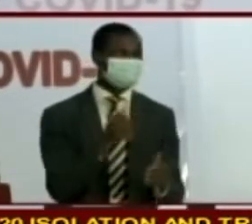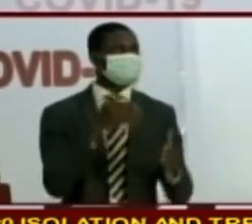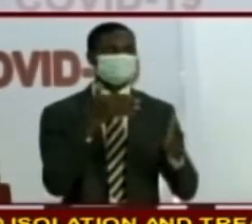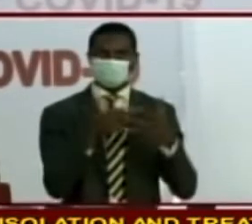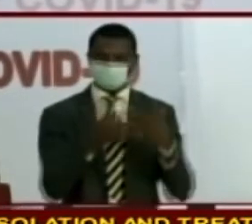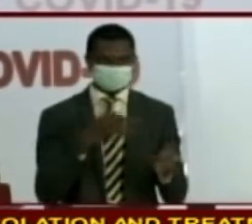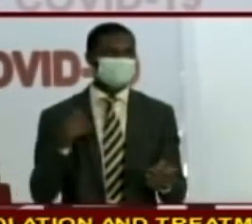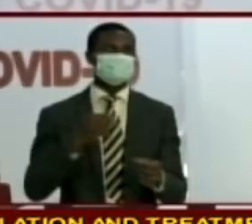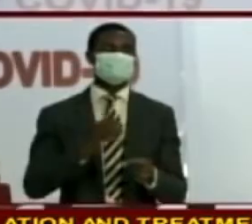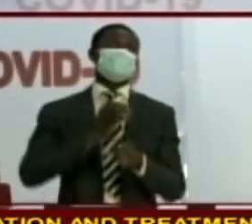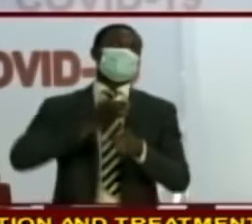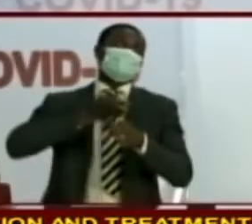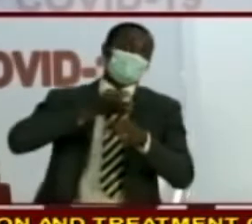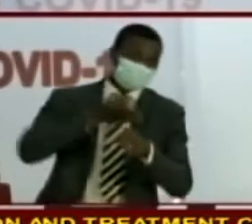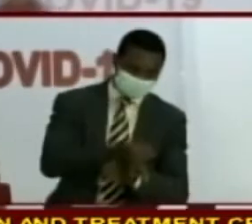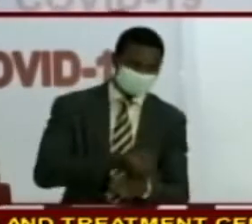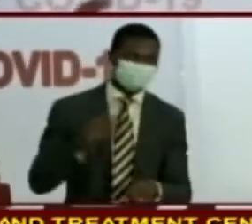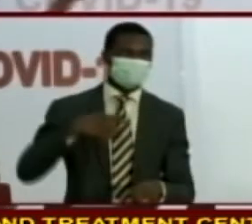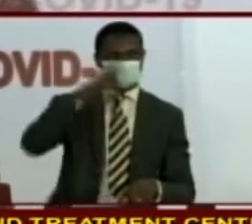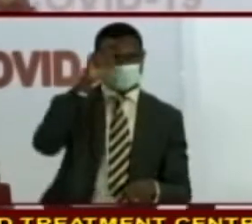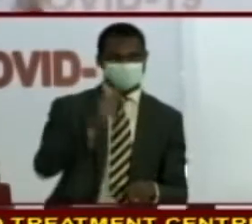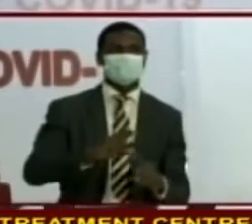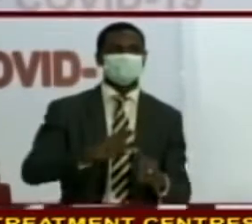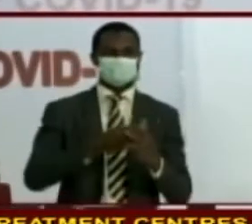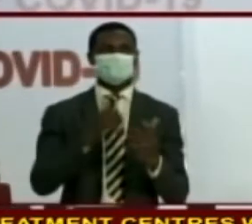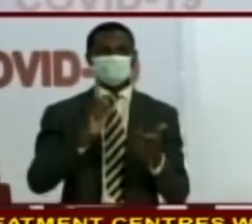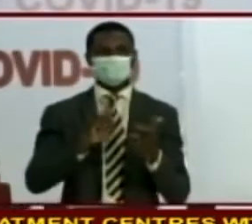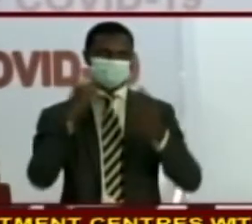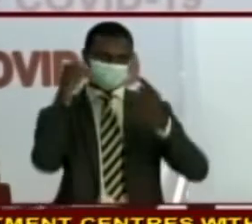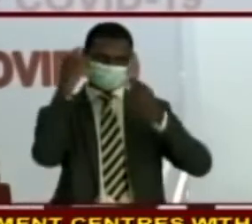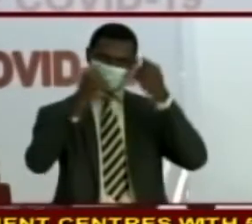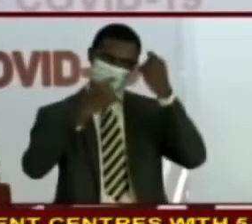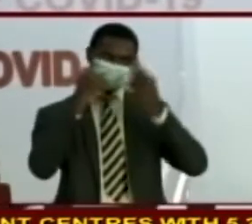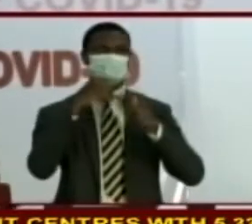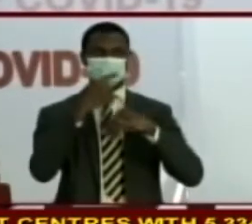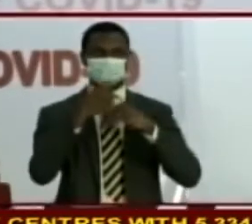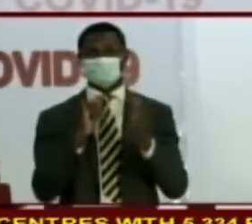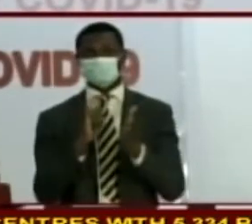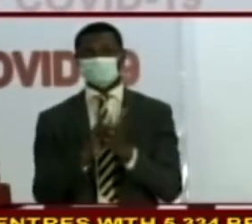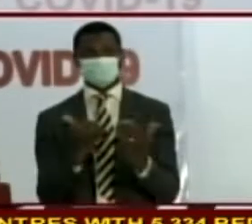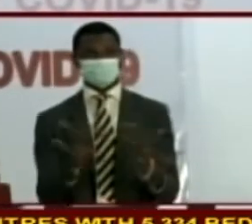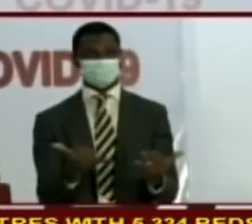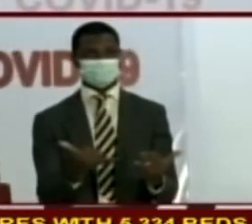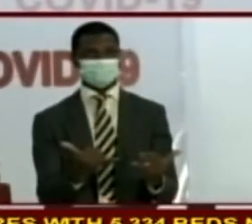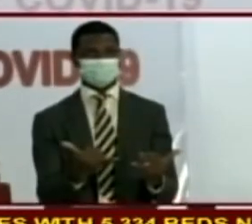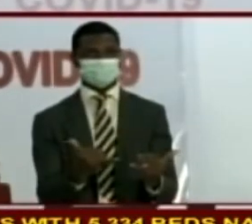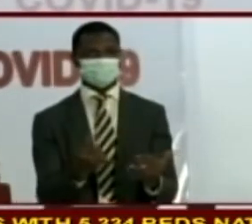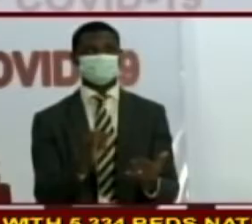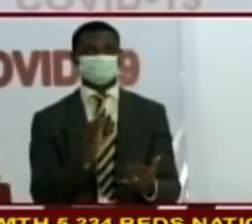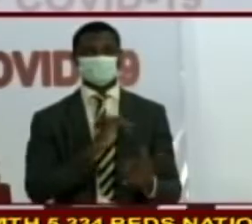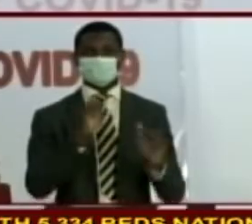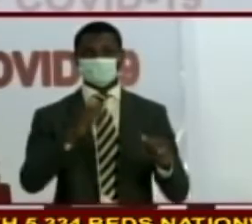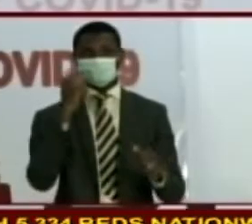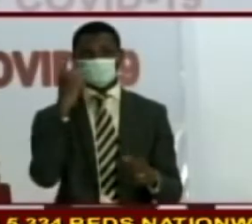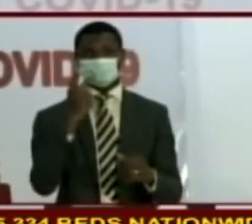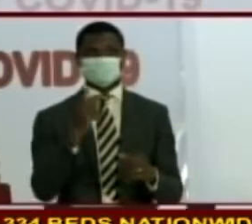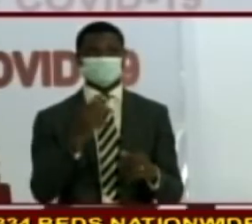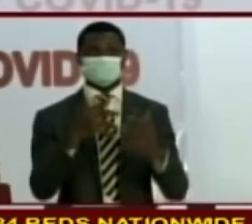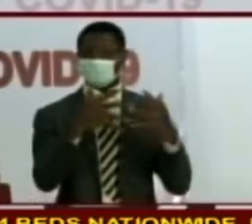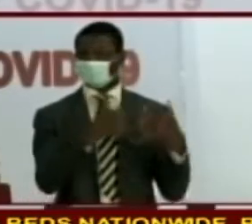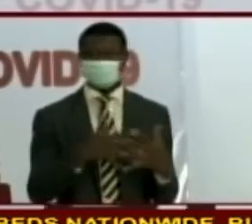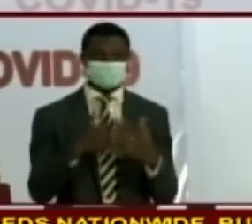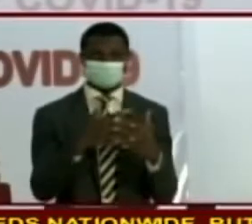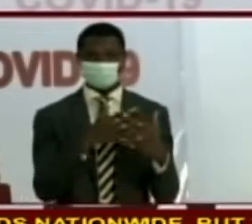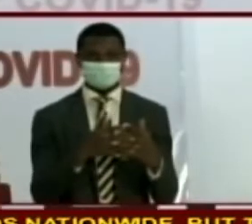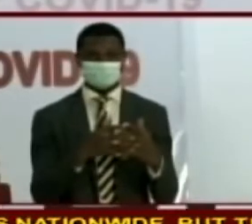we must begin to think in that direction. Because that's the only way. I can see America even struggling with